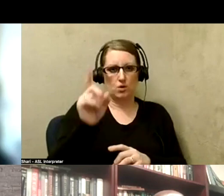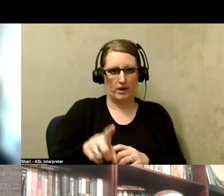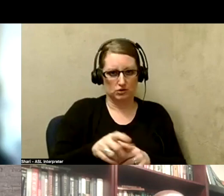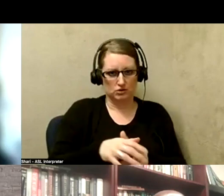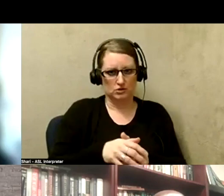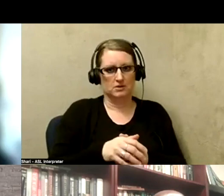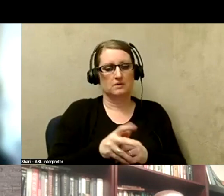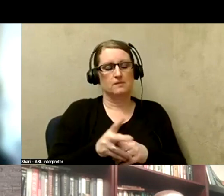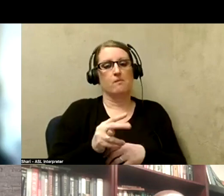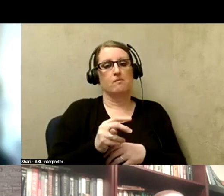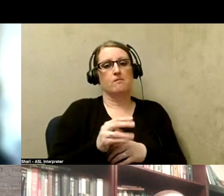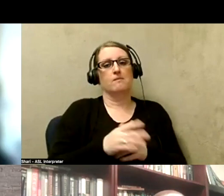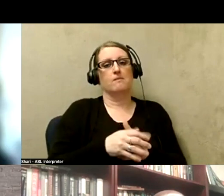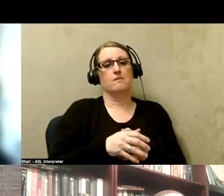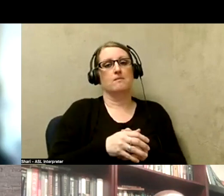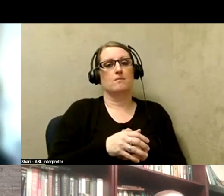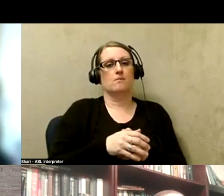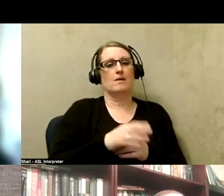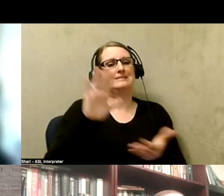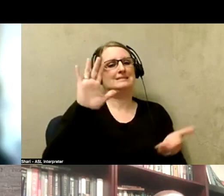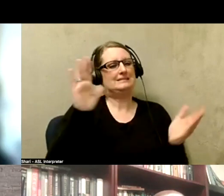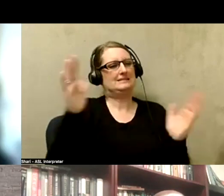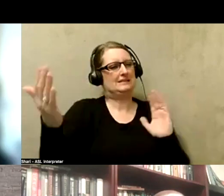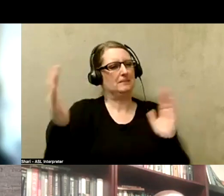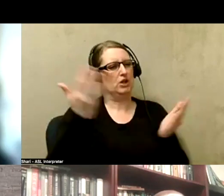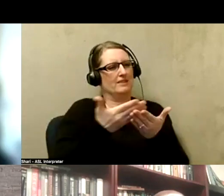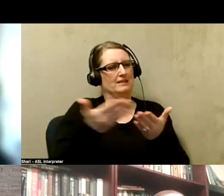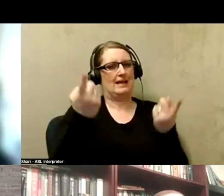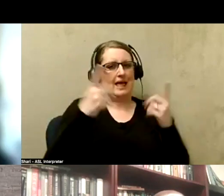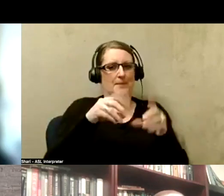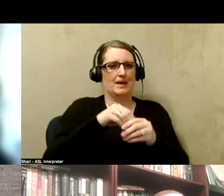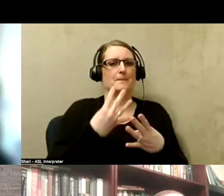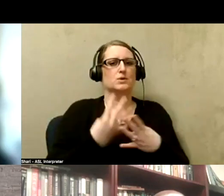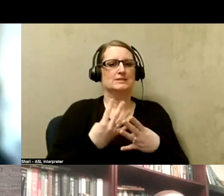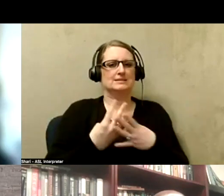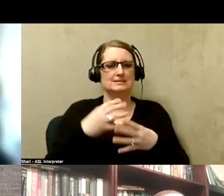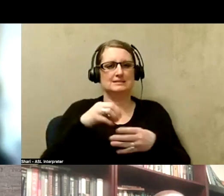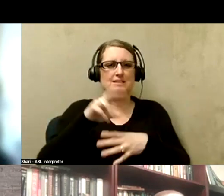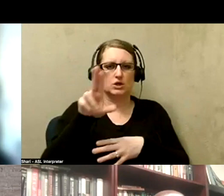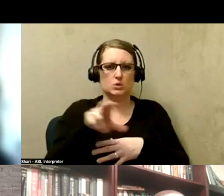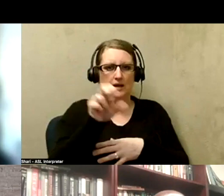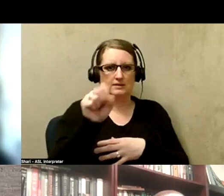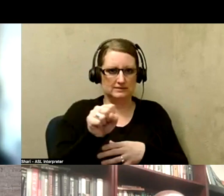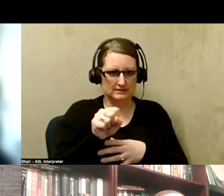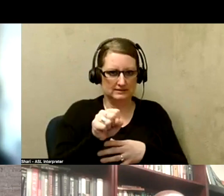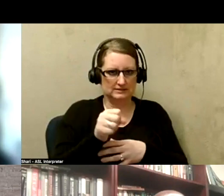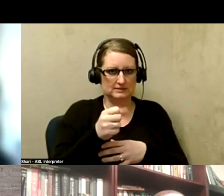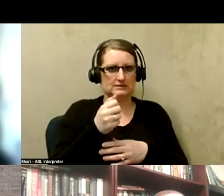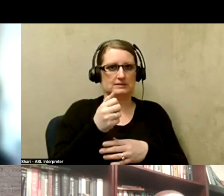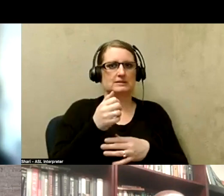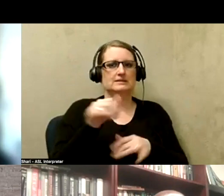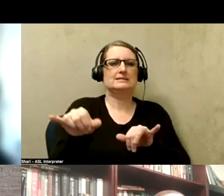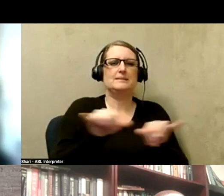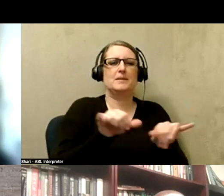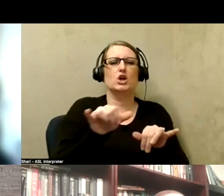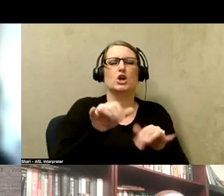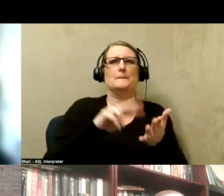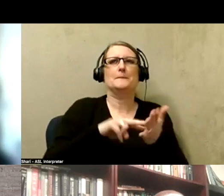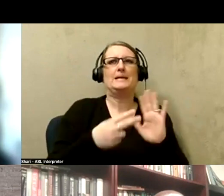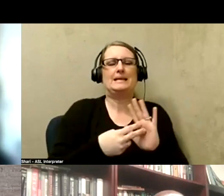Edward. A similar thing happened in prisons in the US. A similar thing, meaning everything